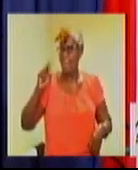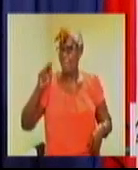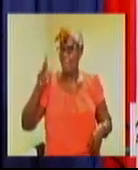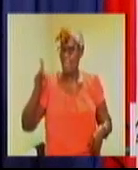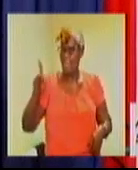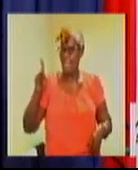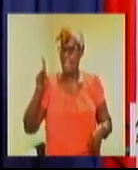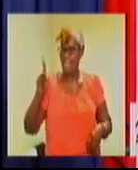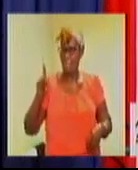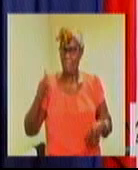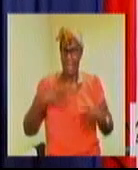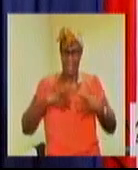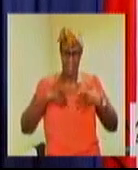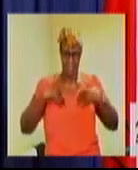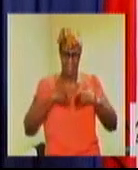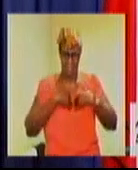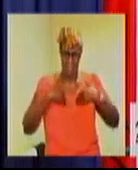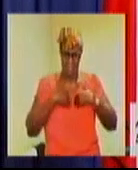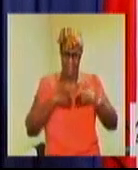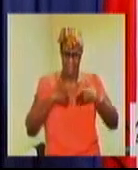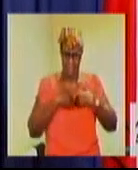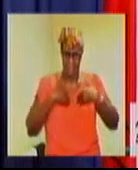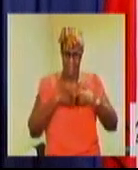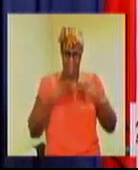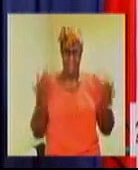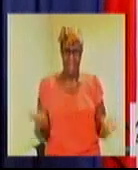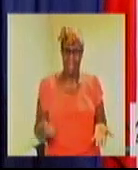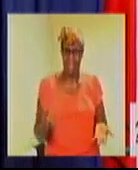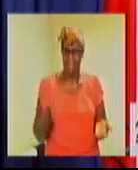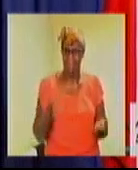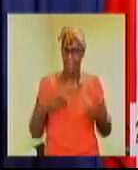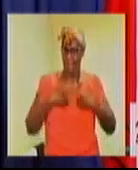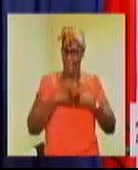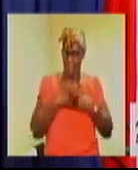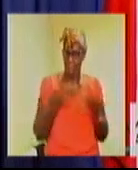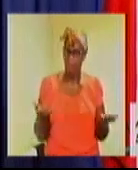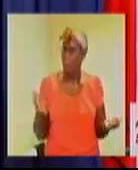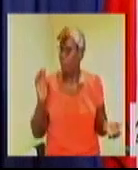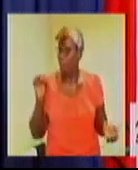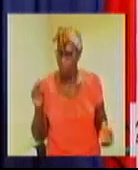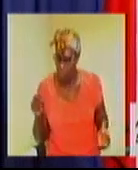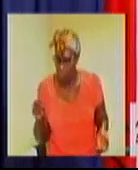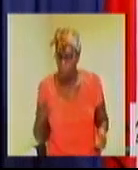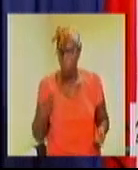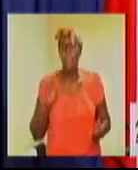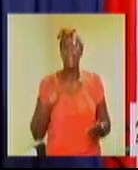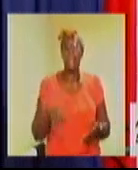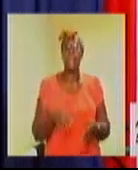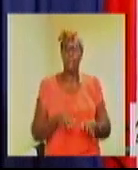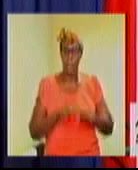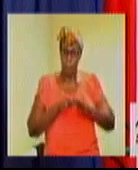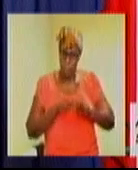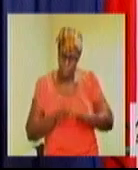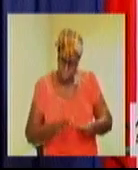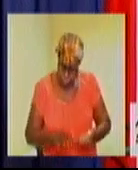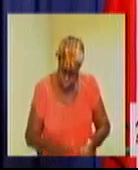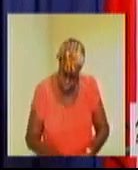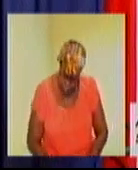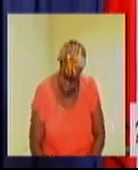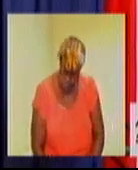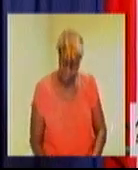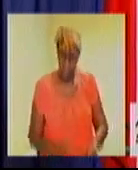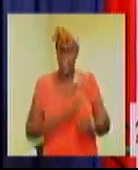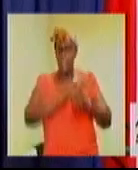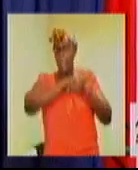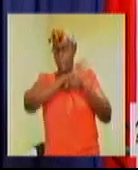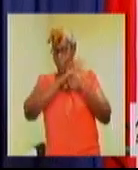vaccine has been reducing the spread of the COVID virus. And so the vaccine comes with tremendous